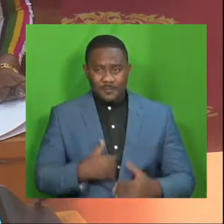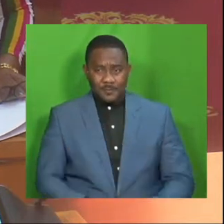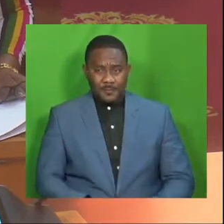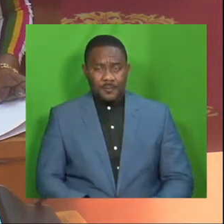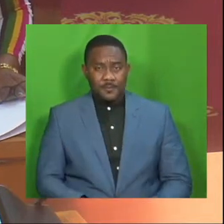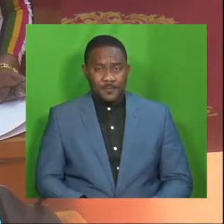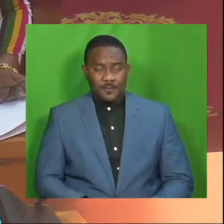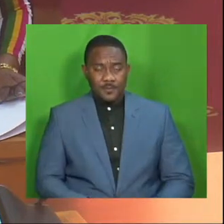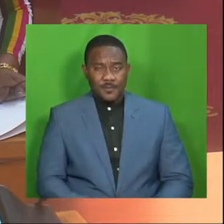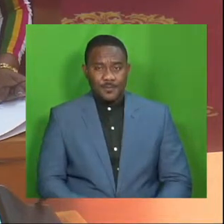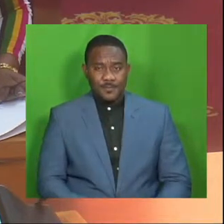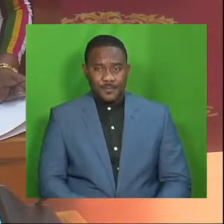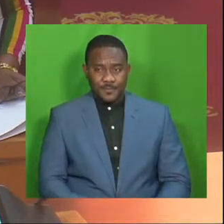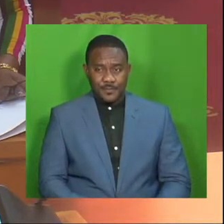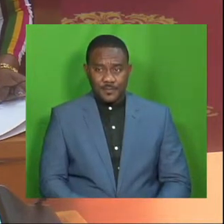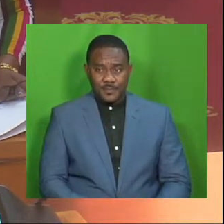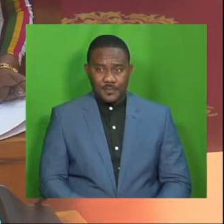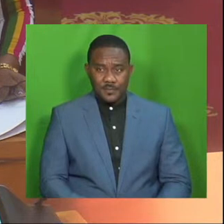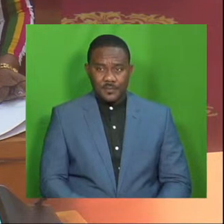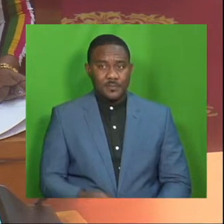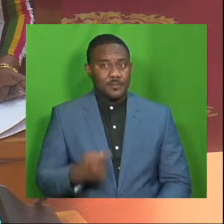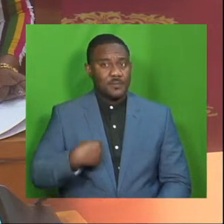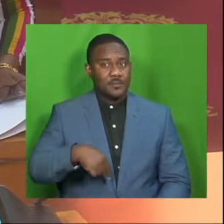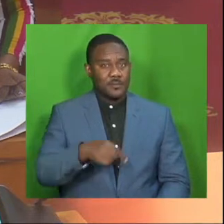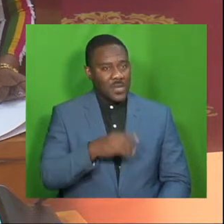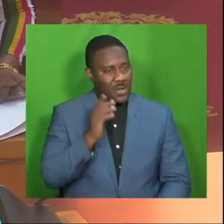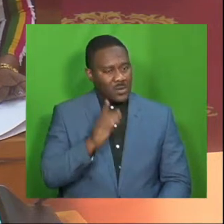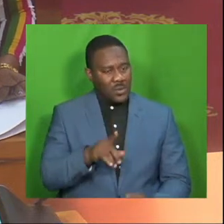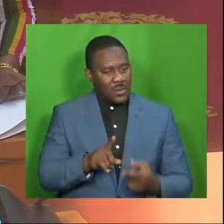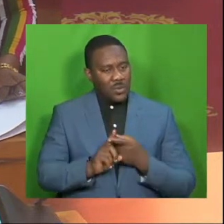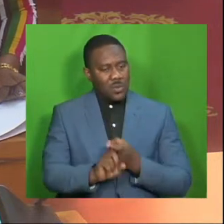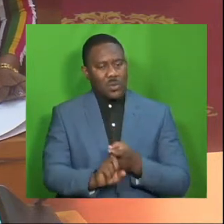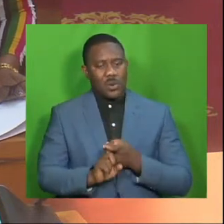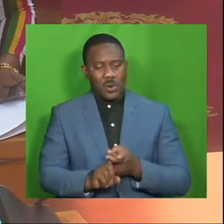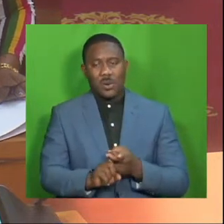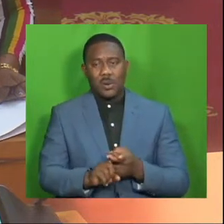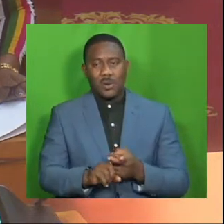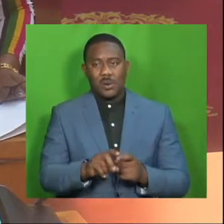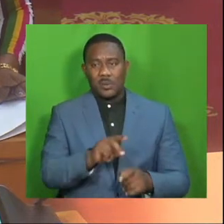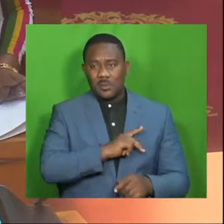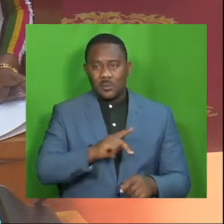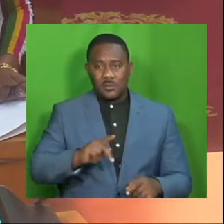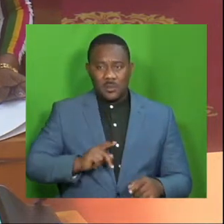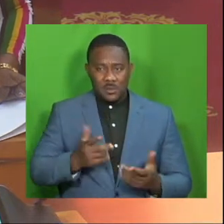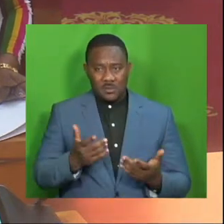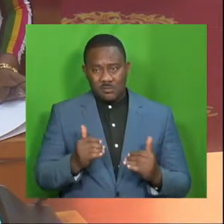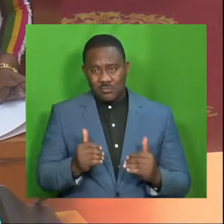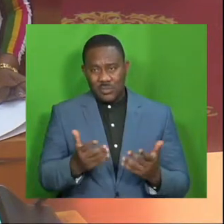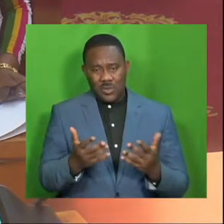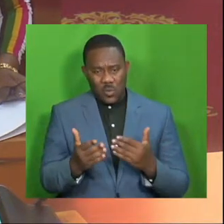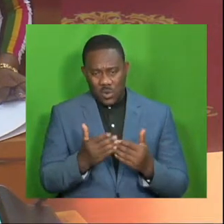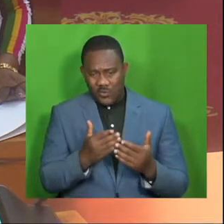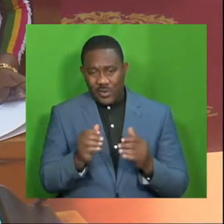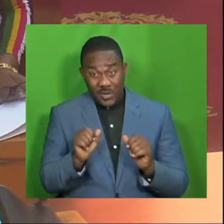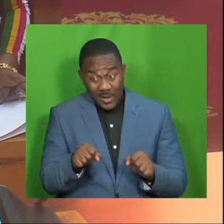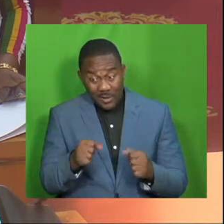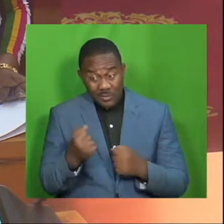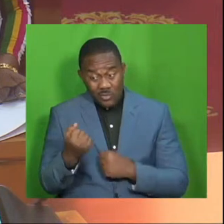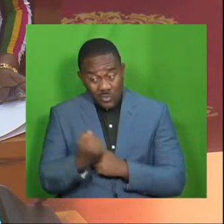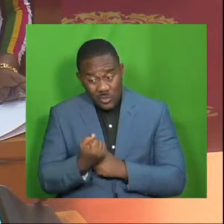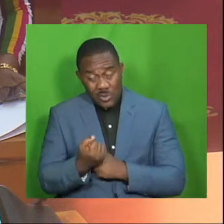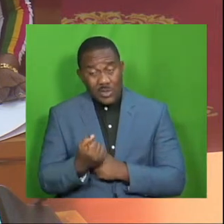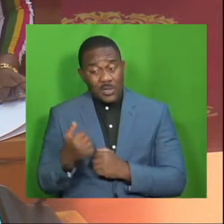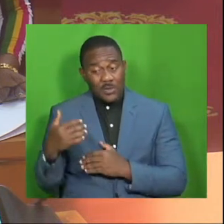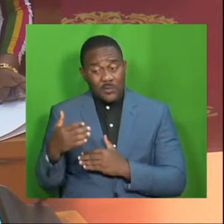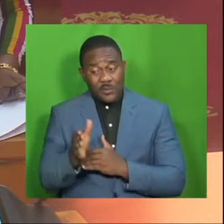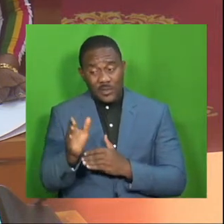promised the House that we're going to collaborate with Parliament so that we'll see the way forward, what we can do to support our fisher